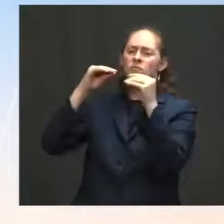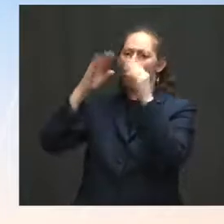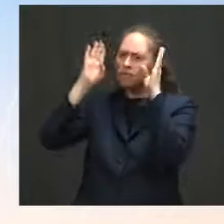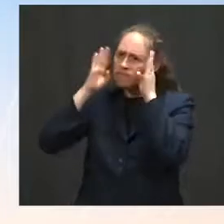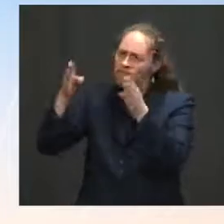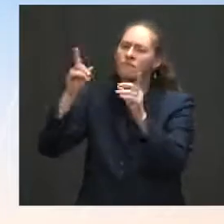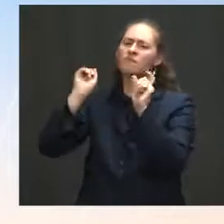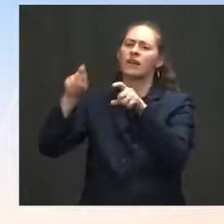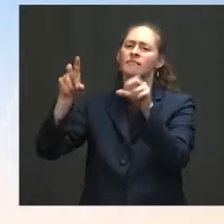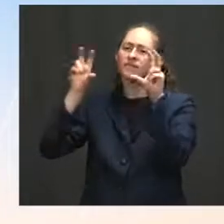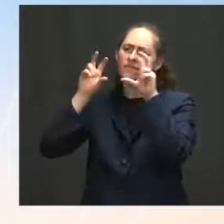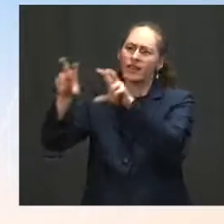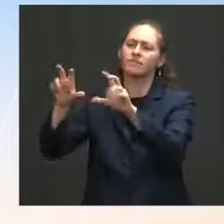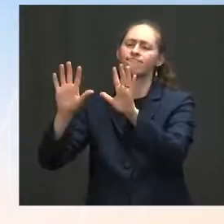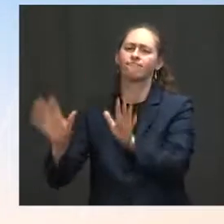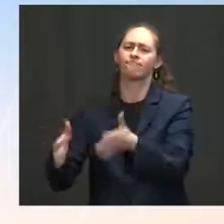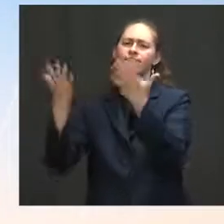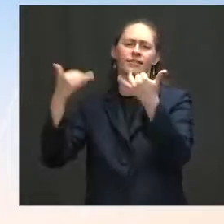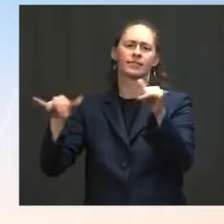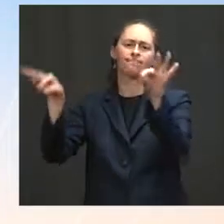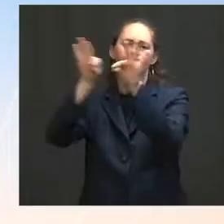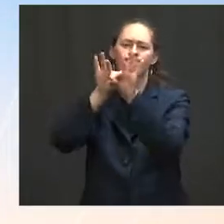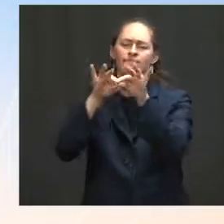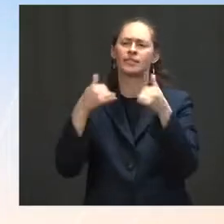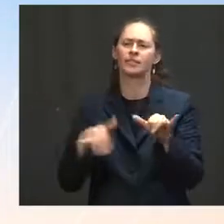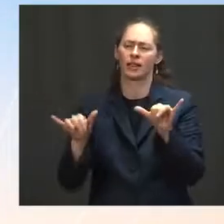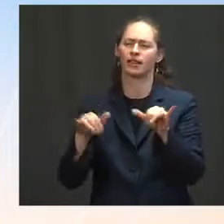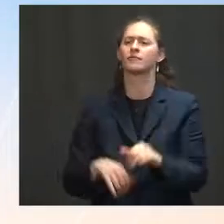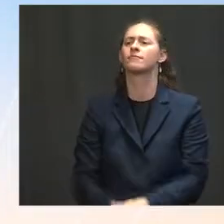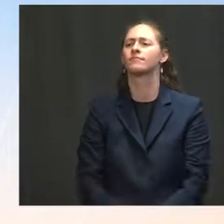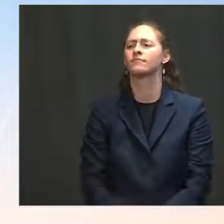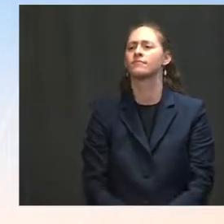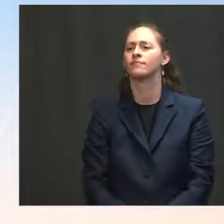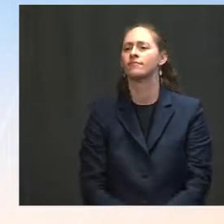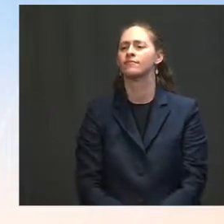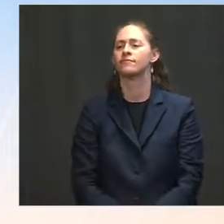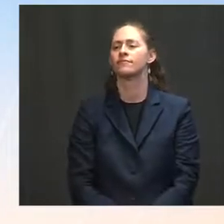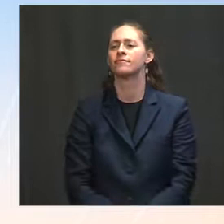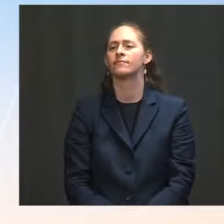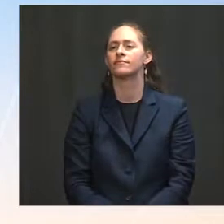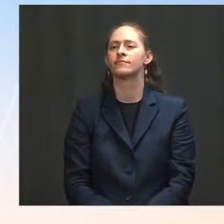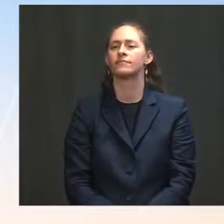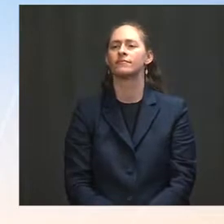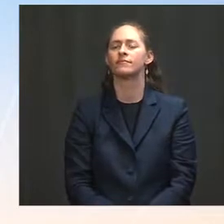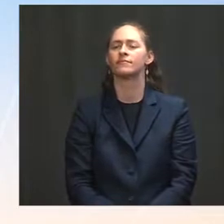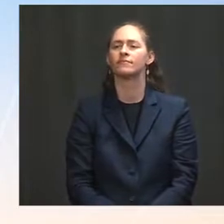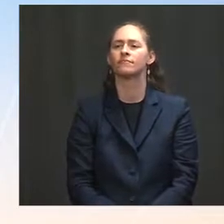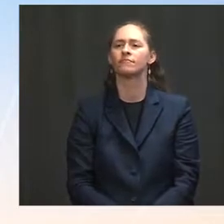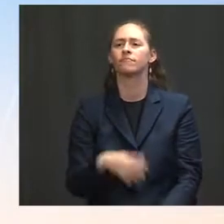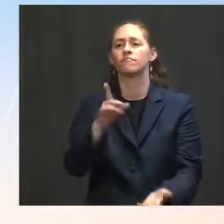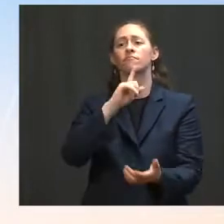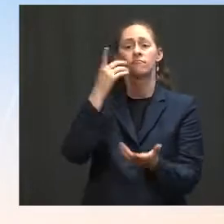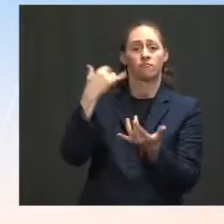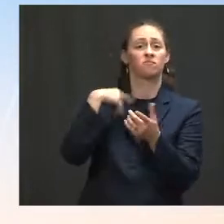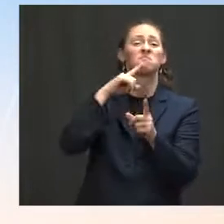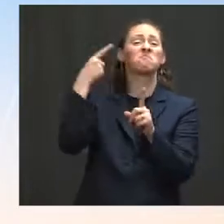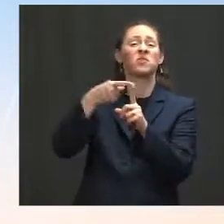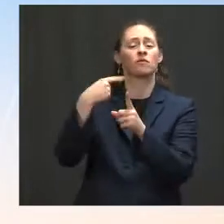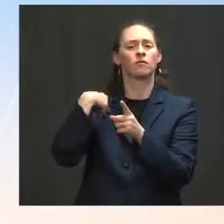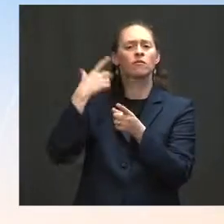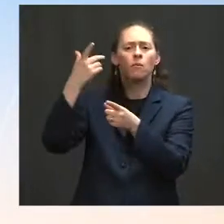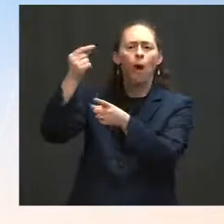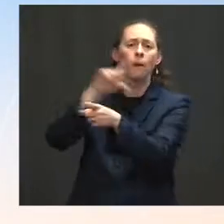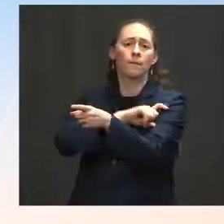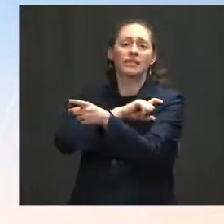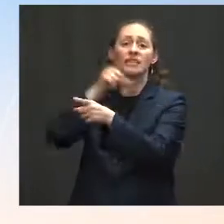provides assistance directly to the Haitian National Police. We are also providing $5 million to strengthen the Haitian National Police